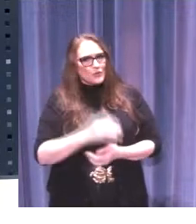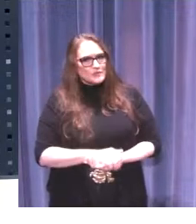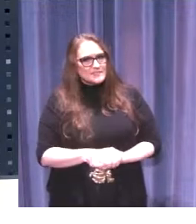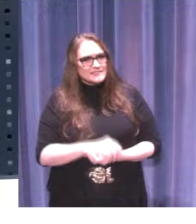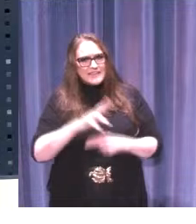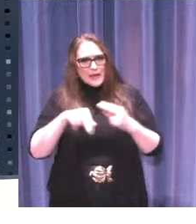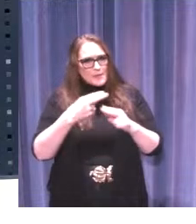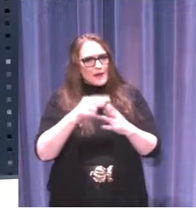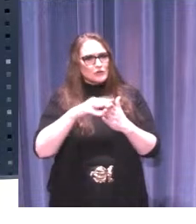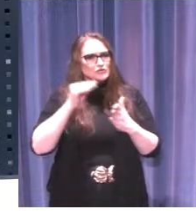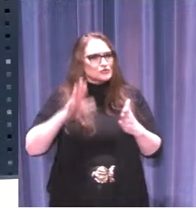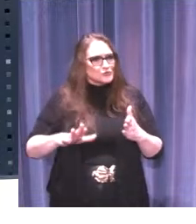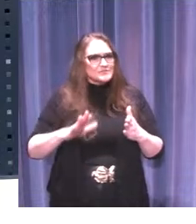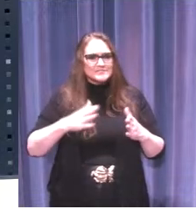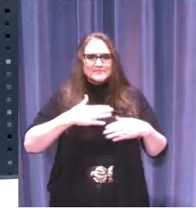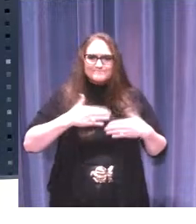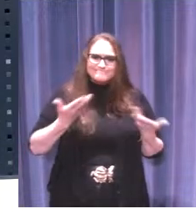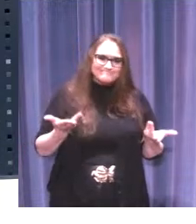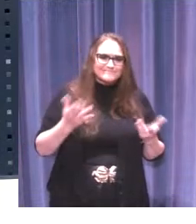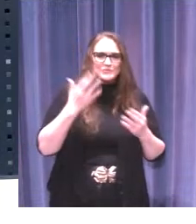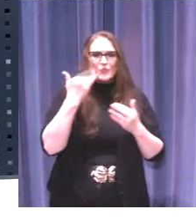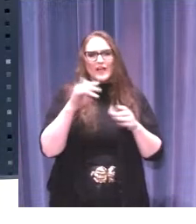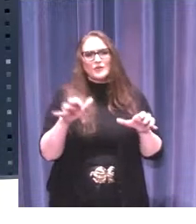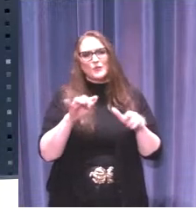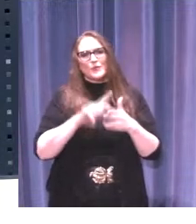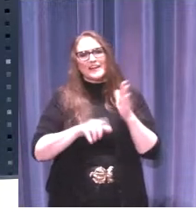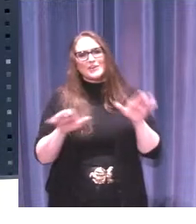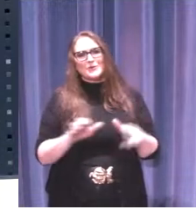about students. That's why I do what I do.